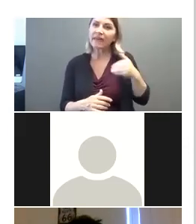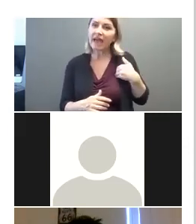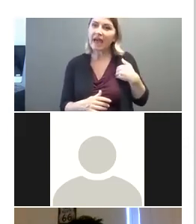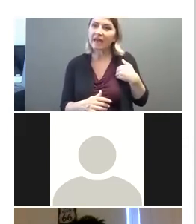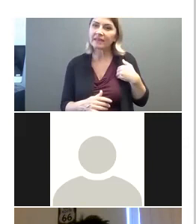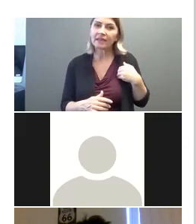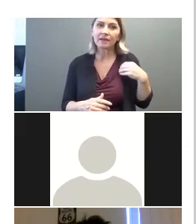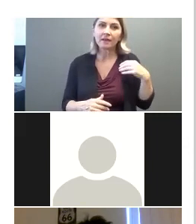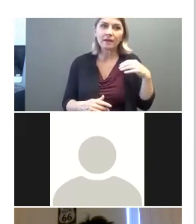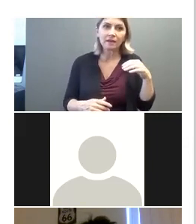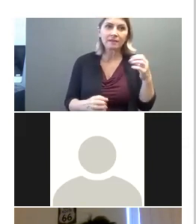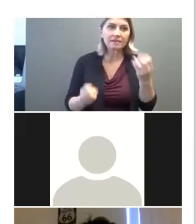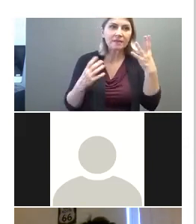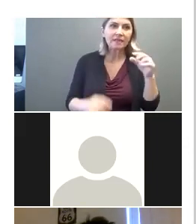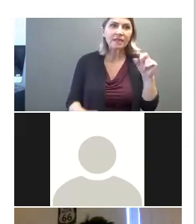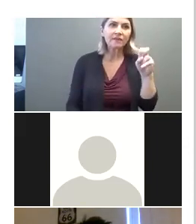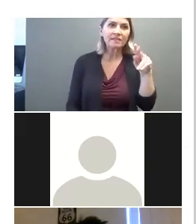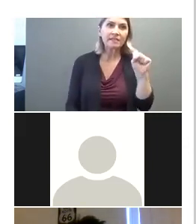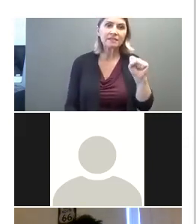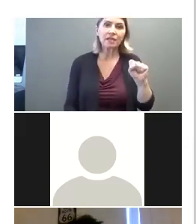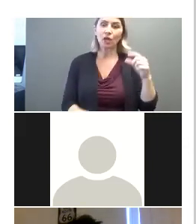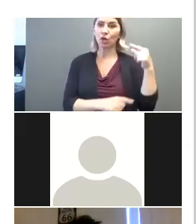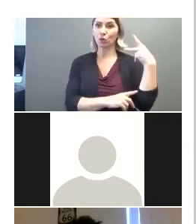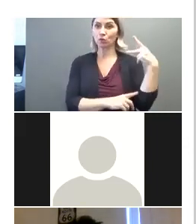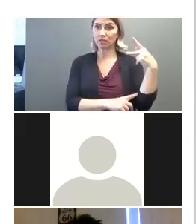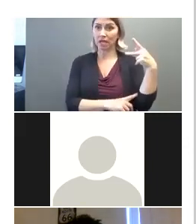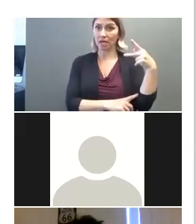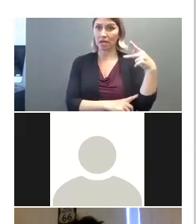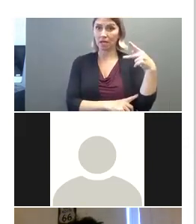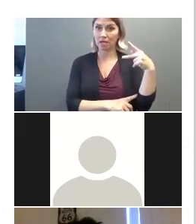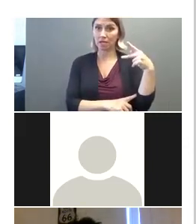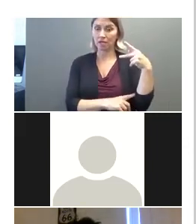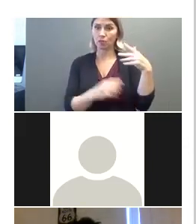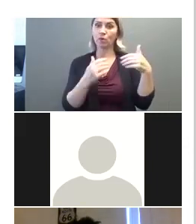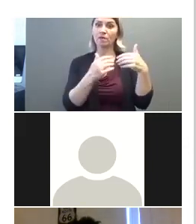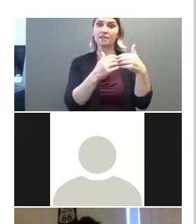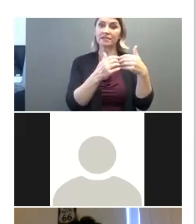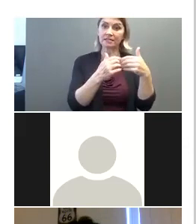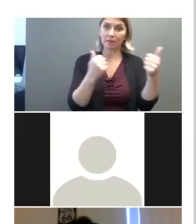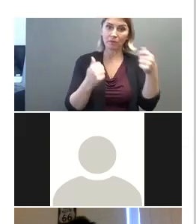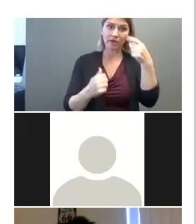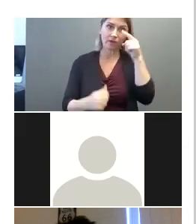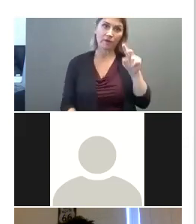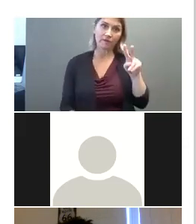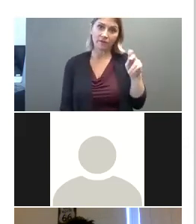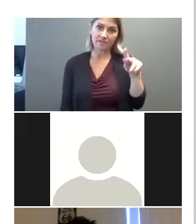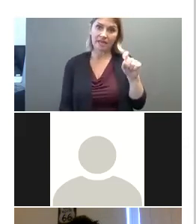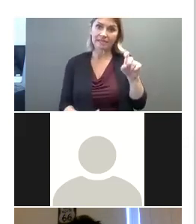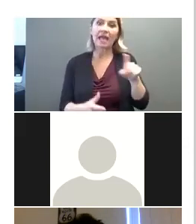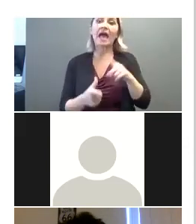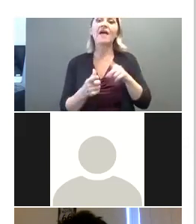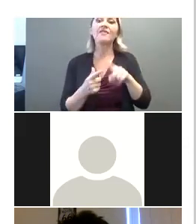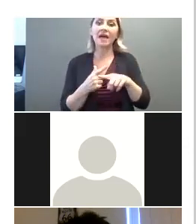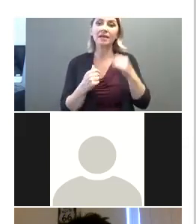F, G vertices. Kruskal essentially builds separate entities for every vertex. And then let's say